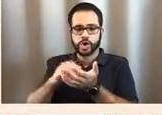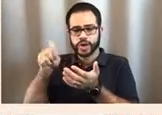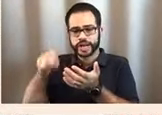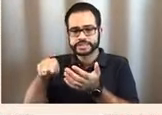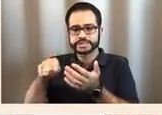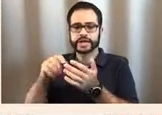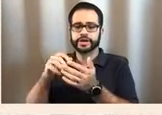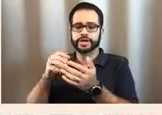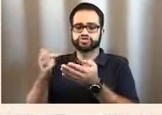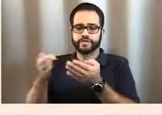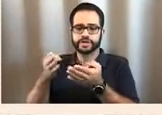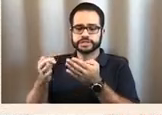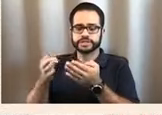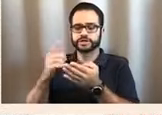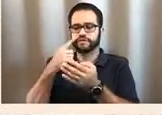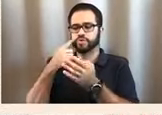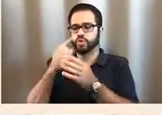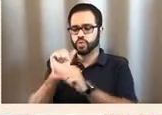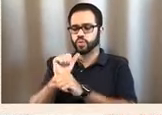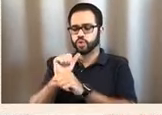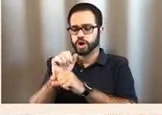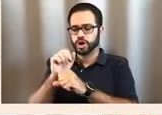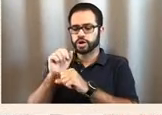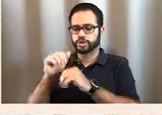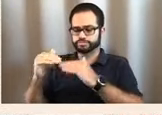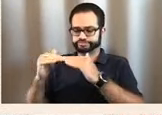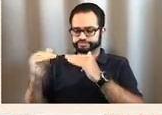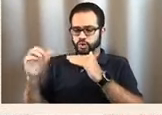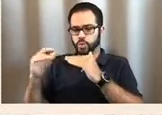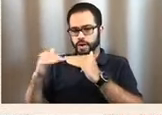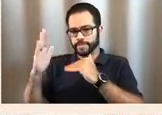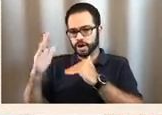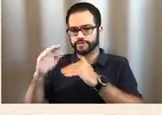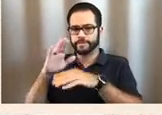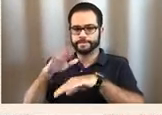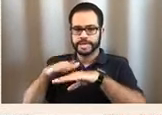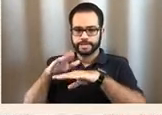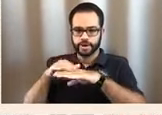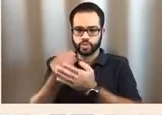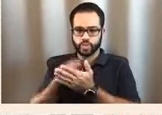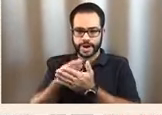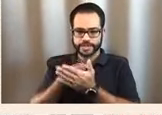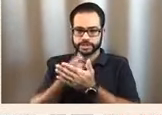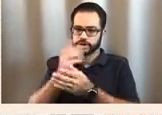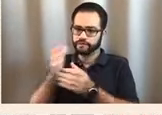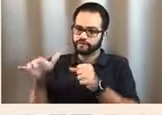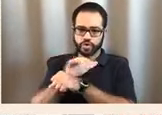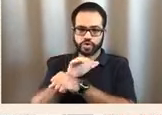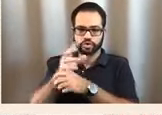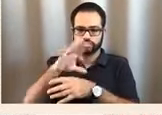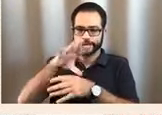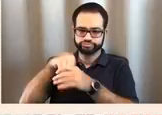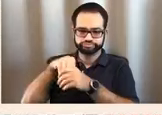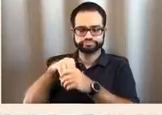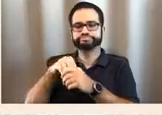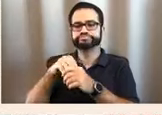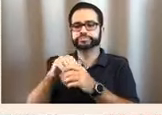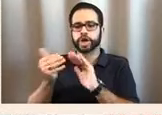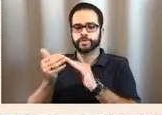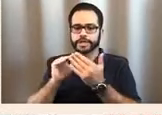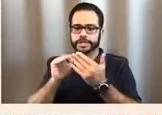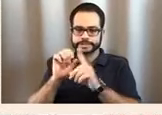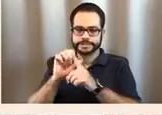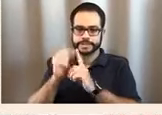work at or above minimum wage in a fully integrated community setting. APD will also help